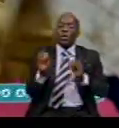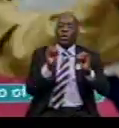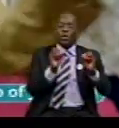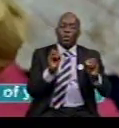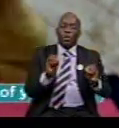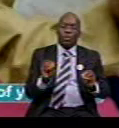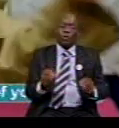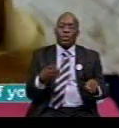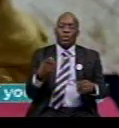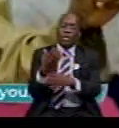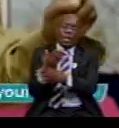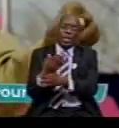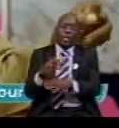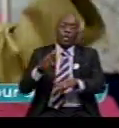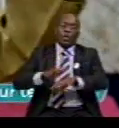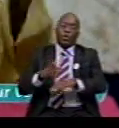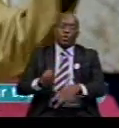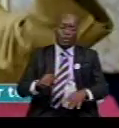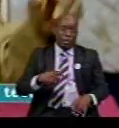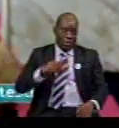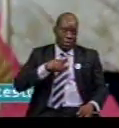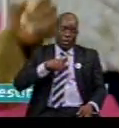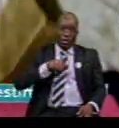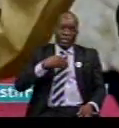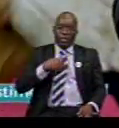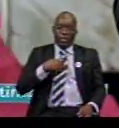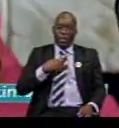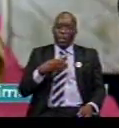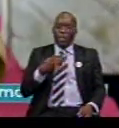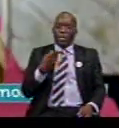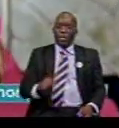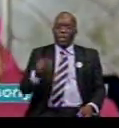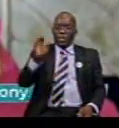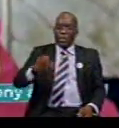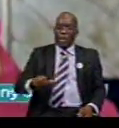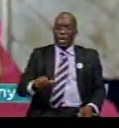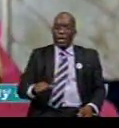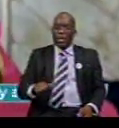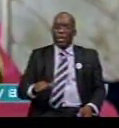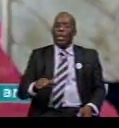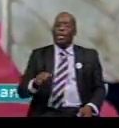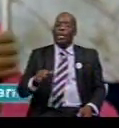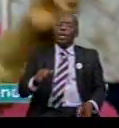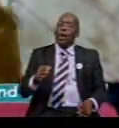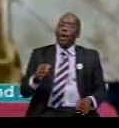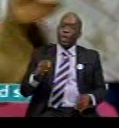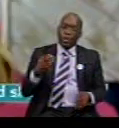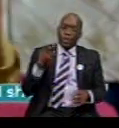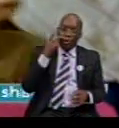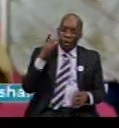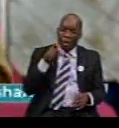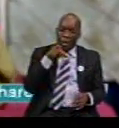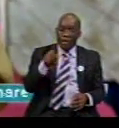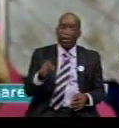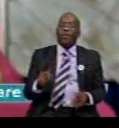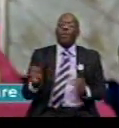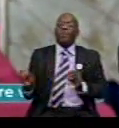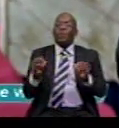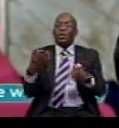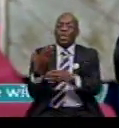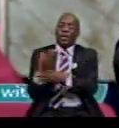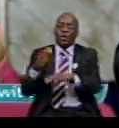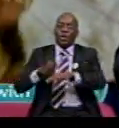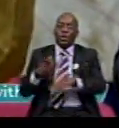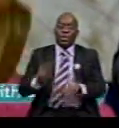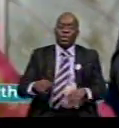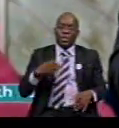nkan kan sa mi bayi ni be. Omo ti emi rejo wa gan mo ngba ti mo gbowo le aya yen. Mo sa ri pe nkan kan mi ni aya mi. So